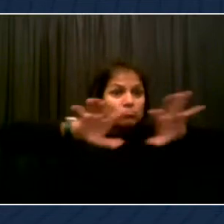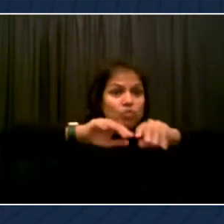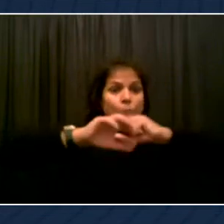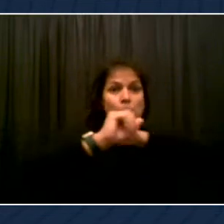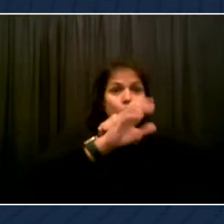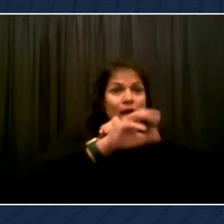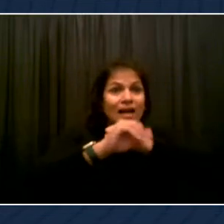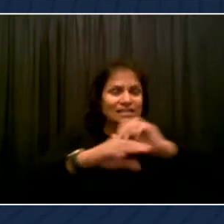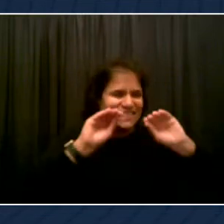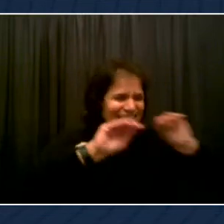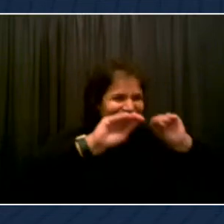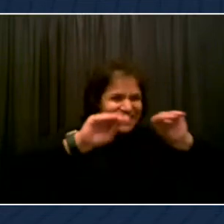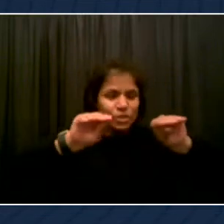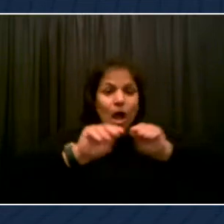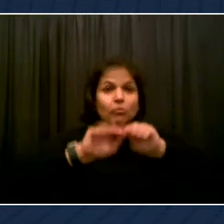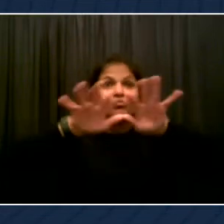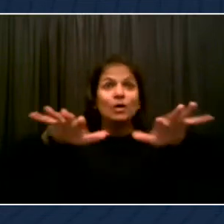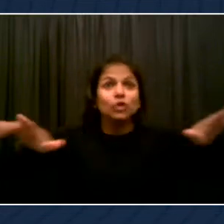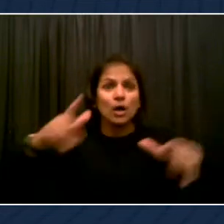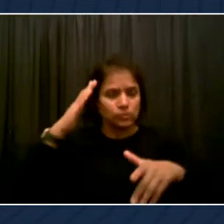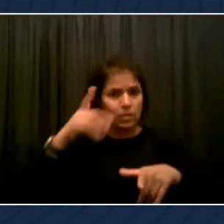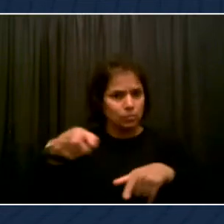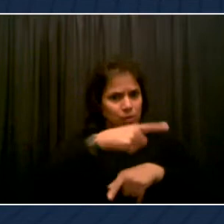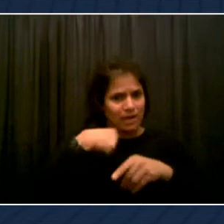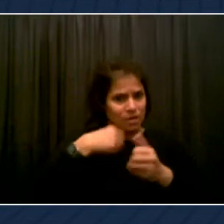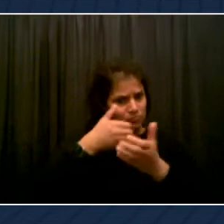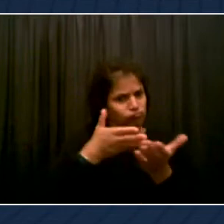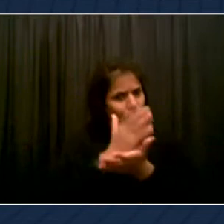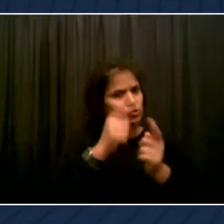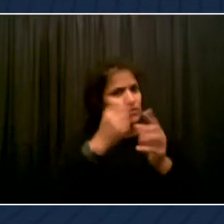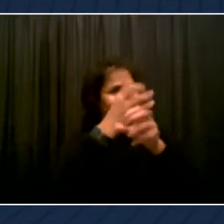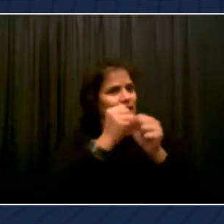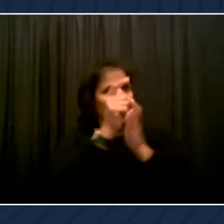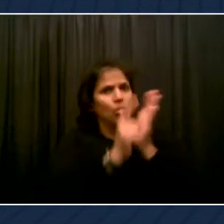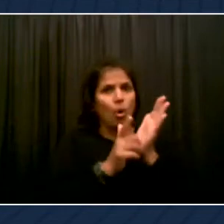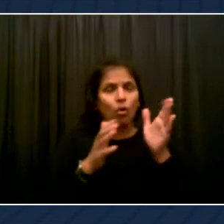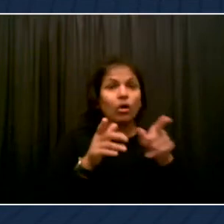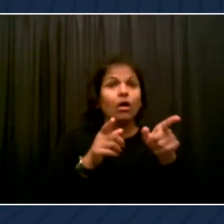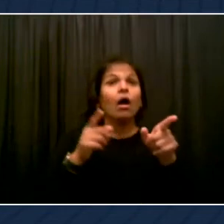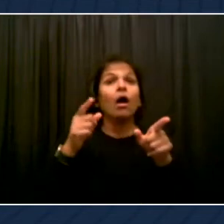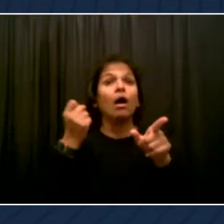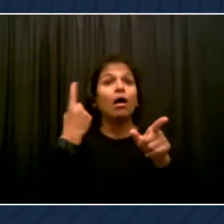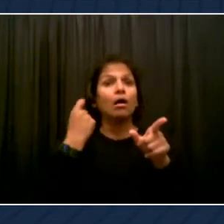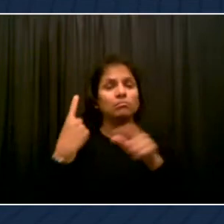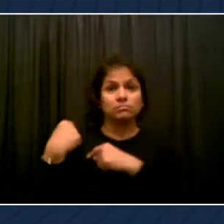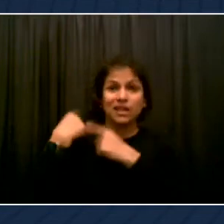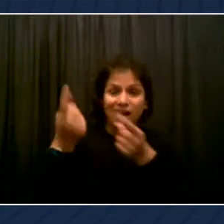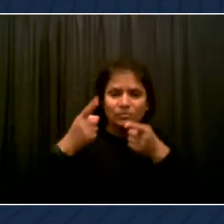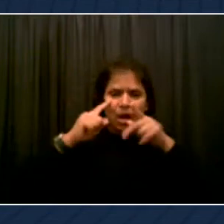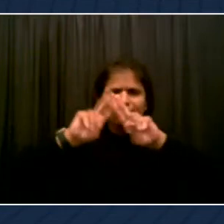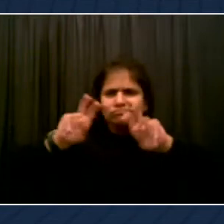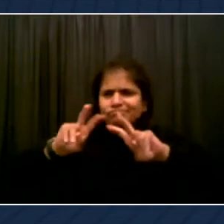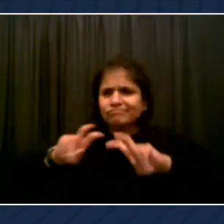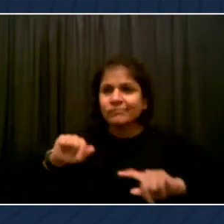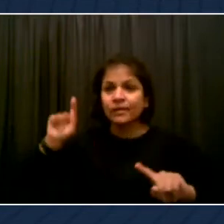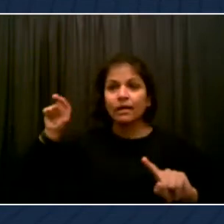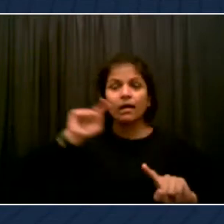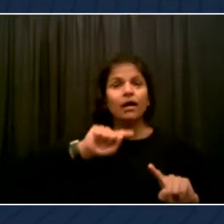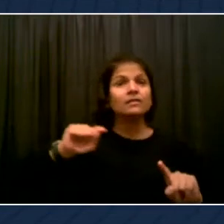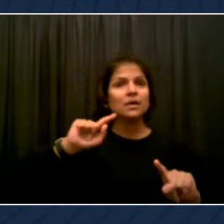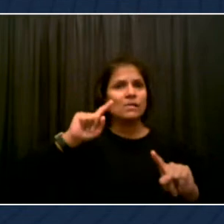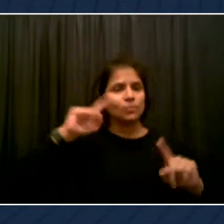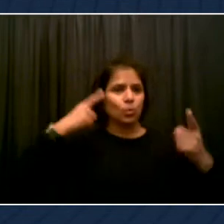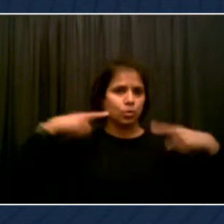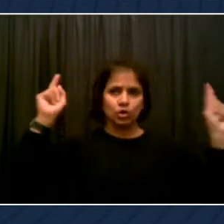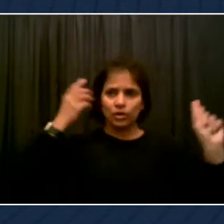administration's annual Right to Counsel Progress Report found that through the citywide implementation of Right to Counsel,